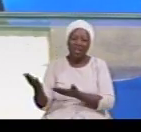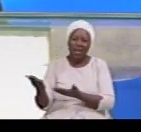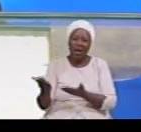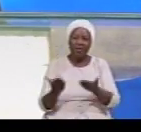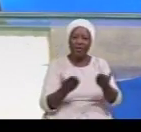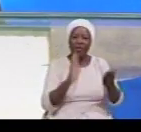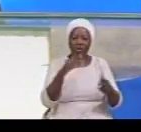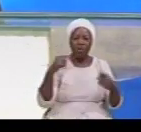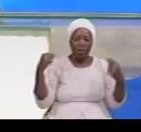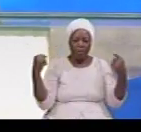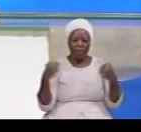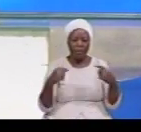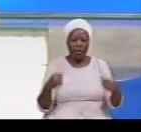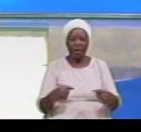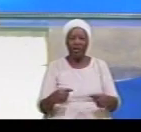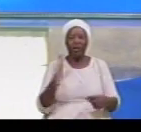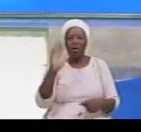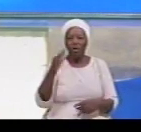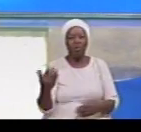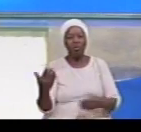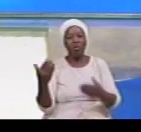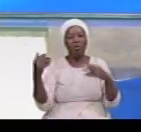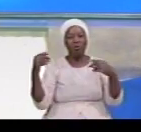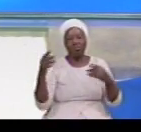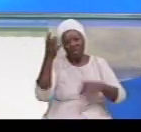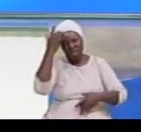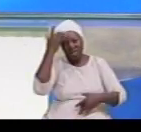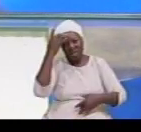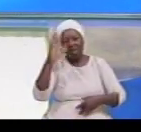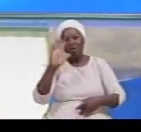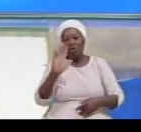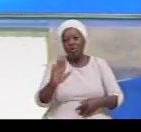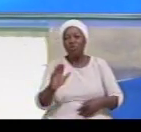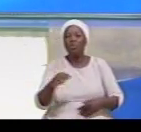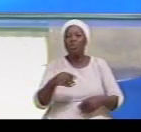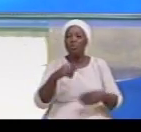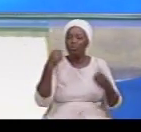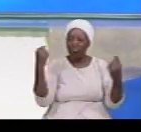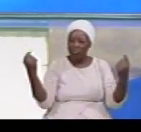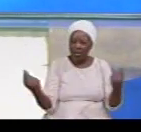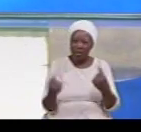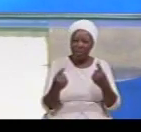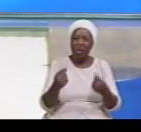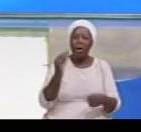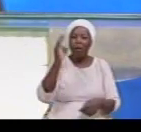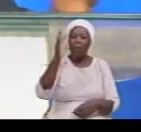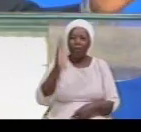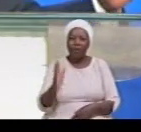He bore your infirmity. Pastor or no pastor,